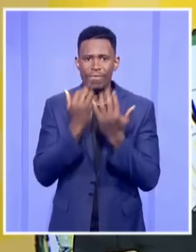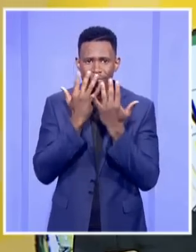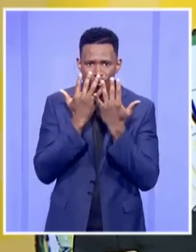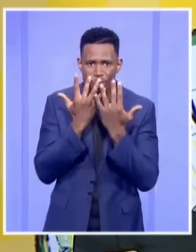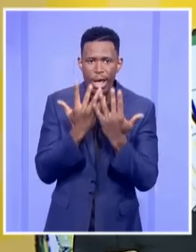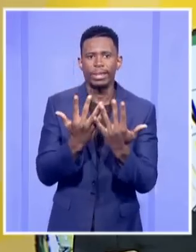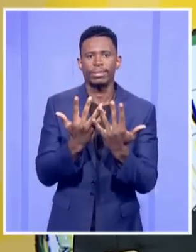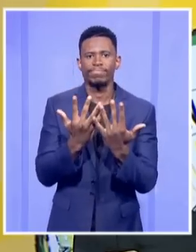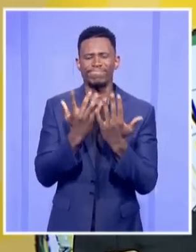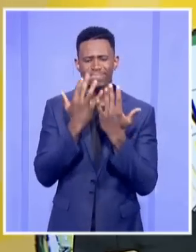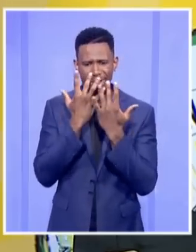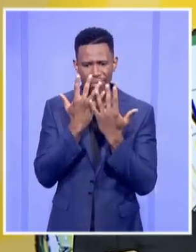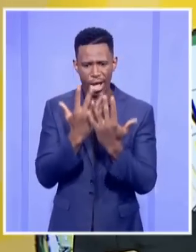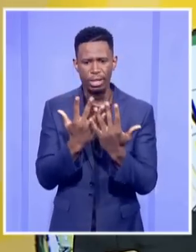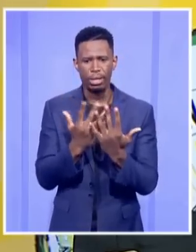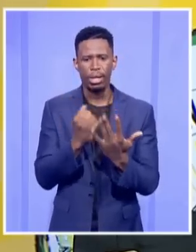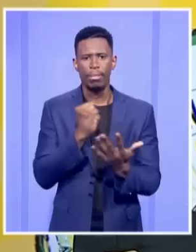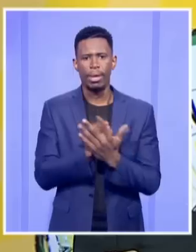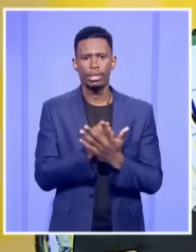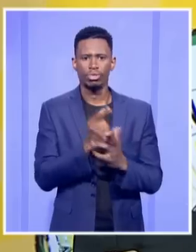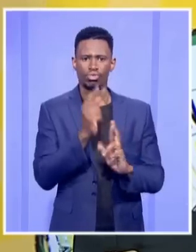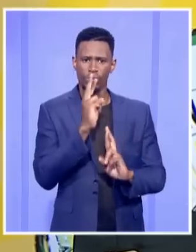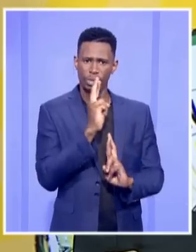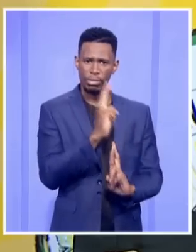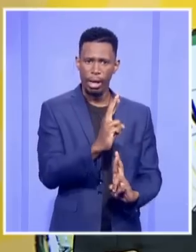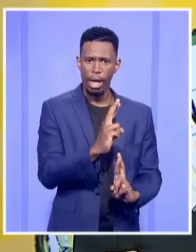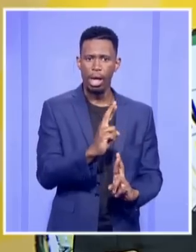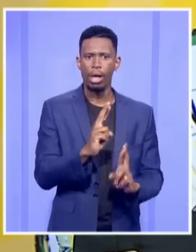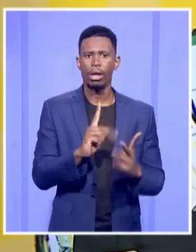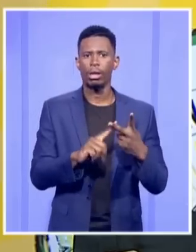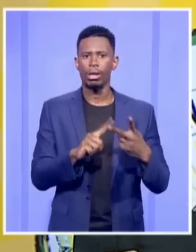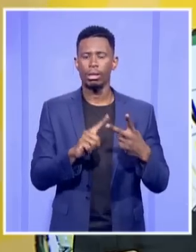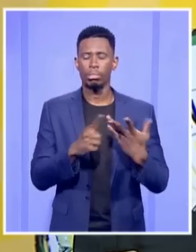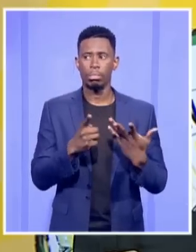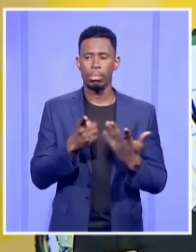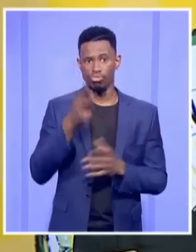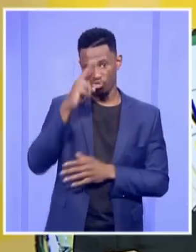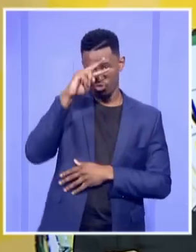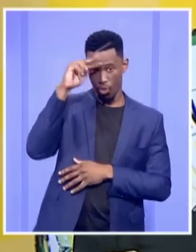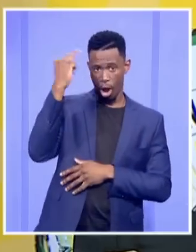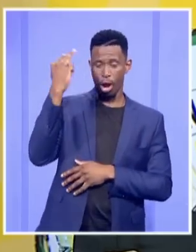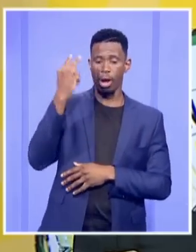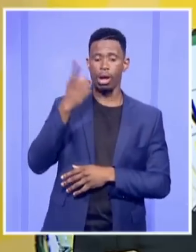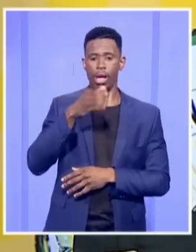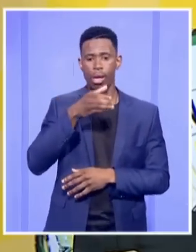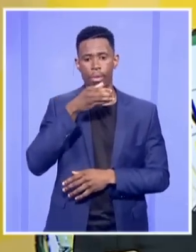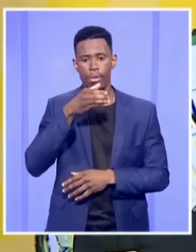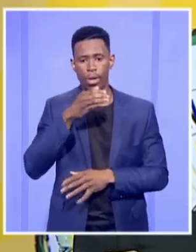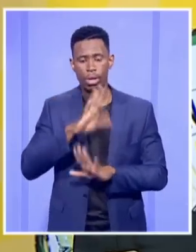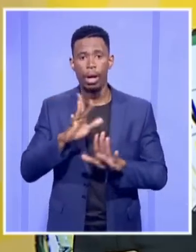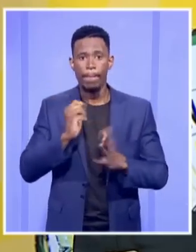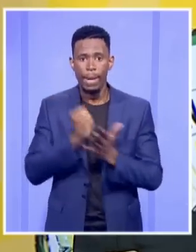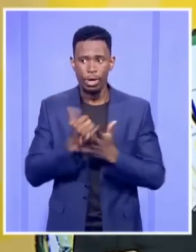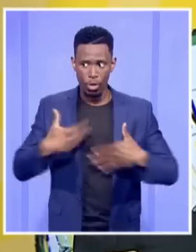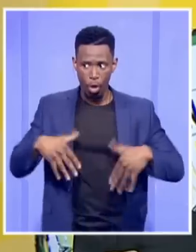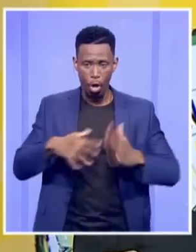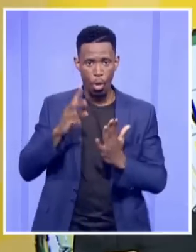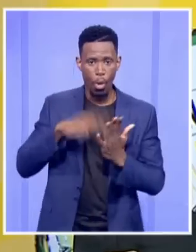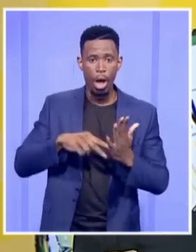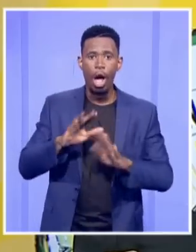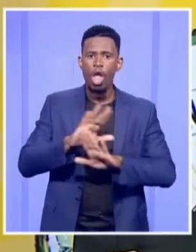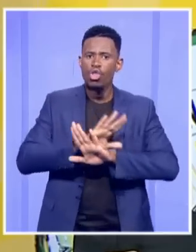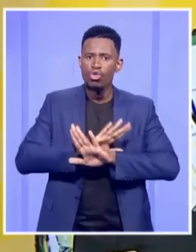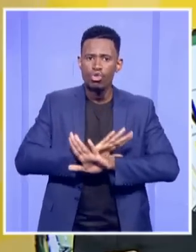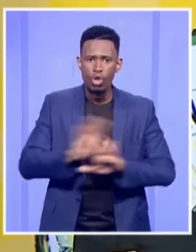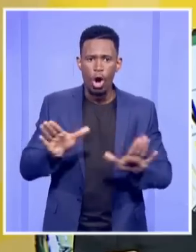Show mutual respect, not being under the influence of alcohol. Let's read it together. Not